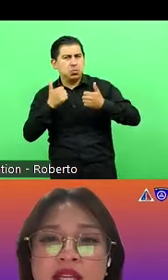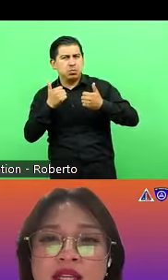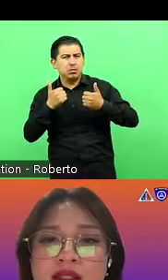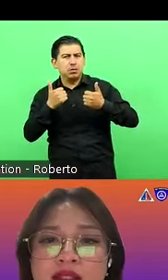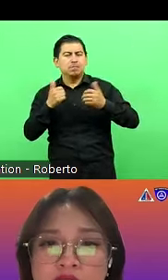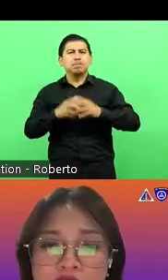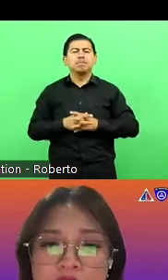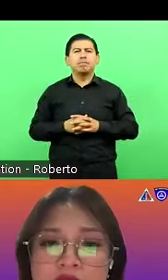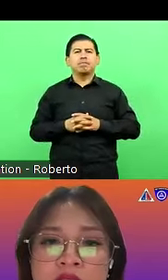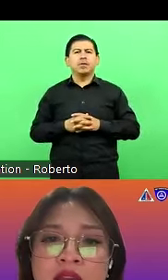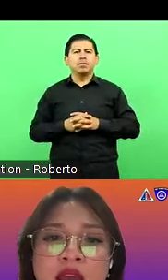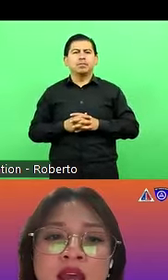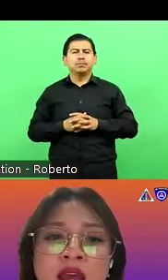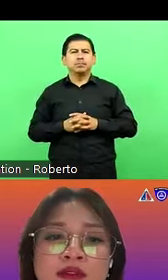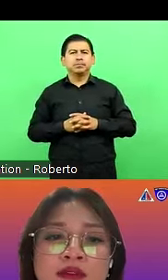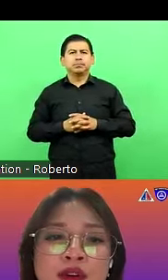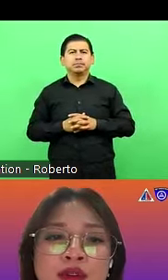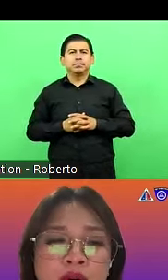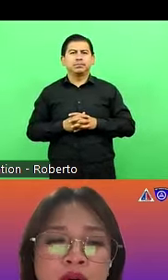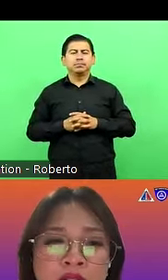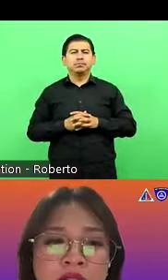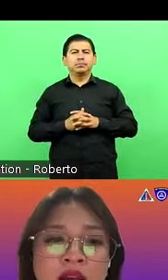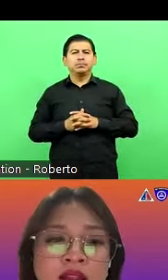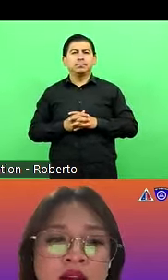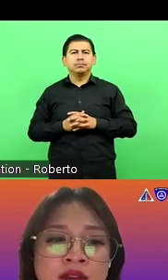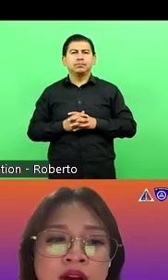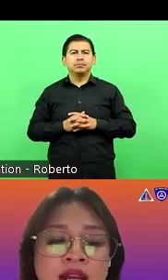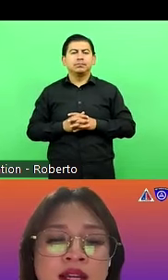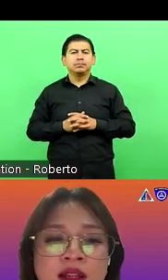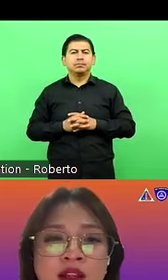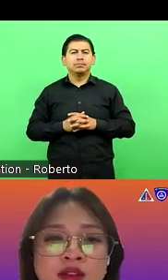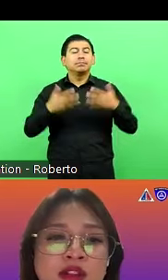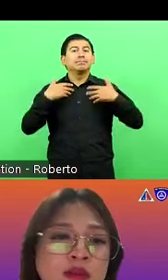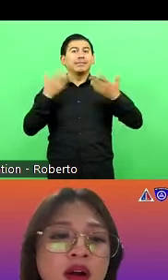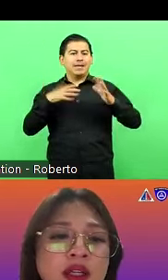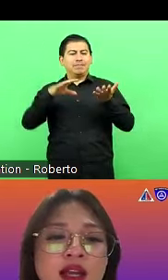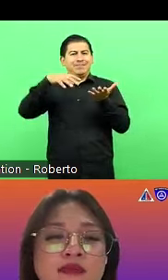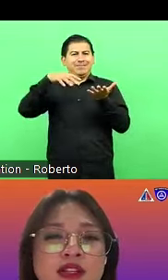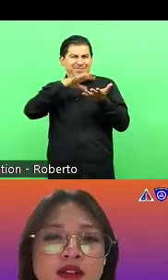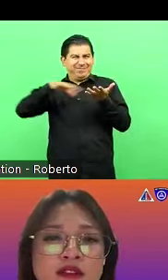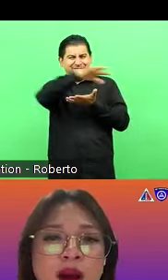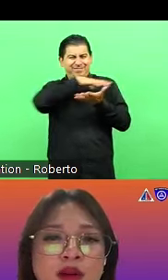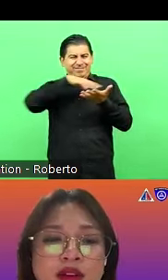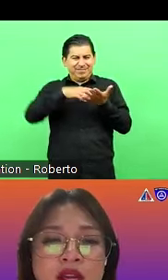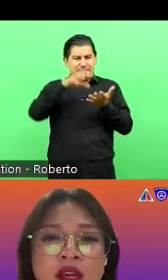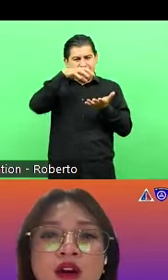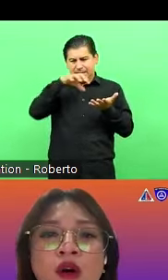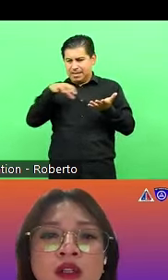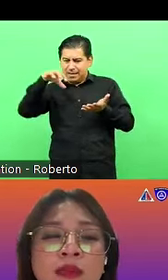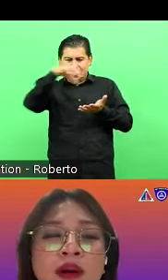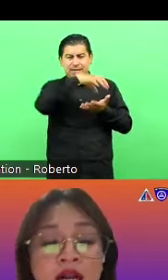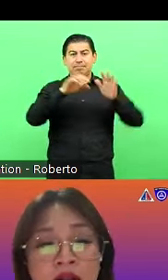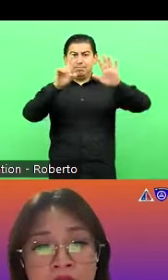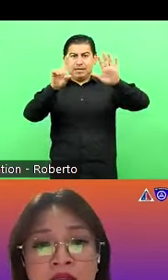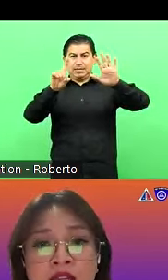into 6 districts. And further on, divided into the smallest administrative boundary called